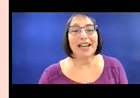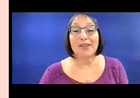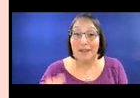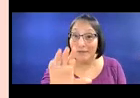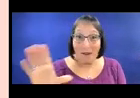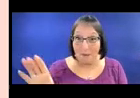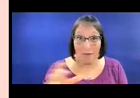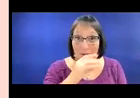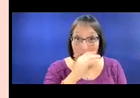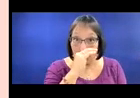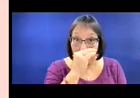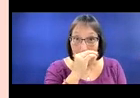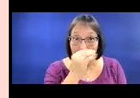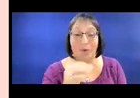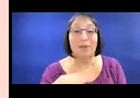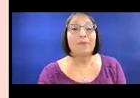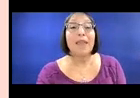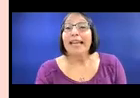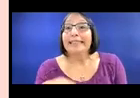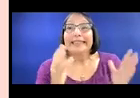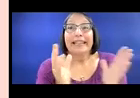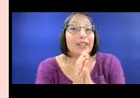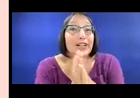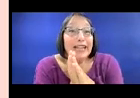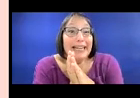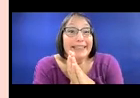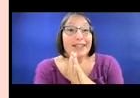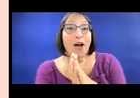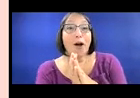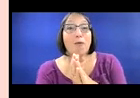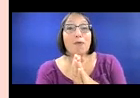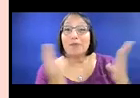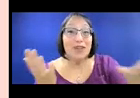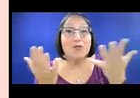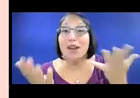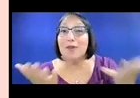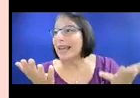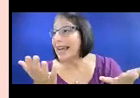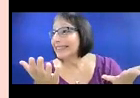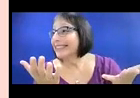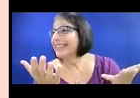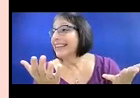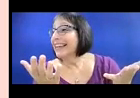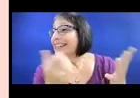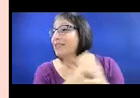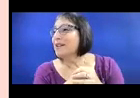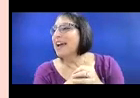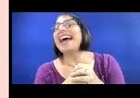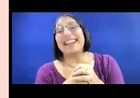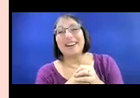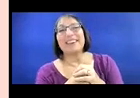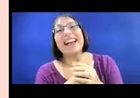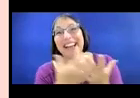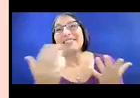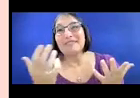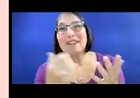and you can, on the screen, you should be able to pick one. You're cooking. So, you can relate to, I